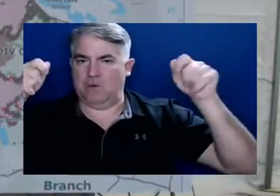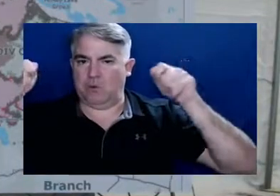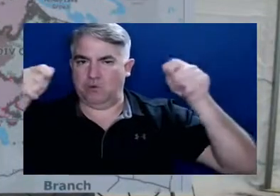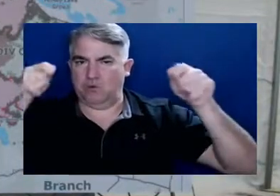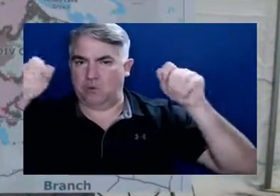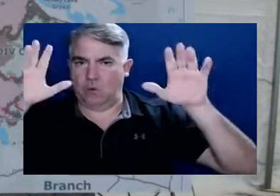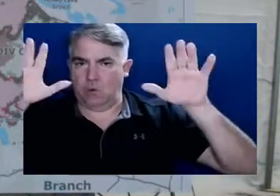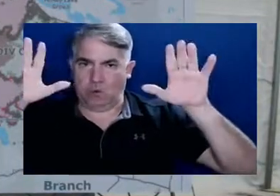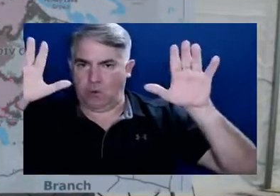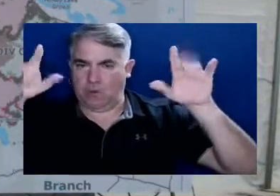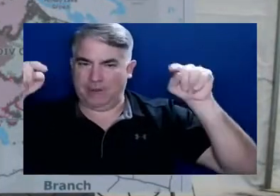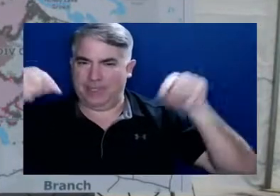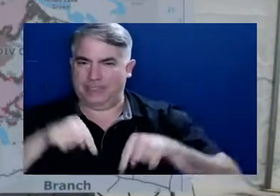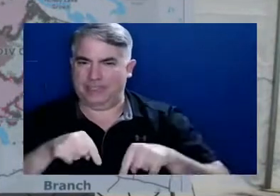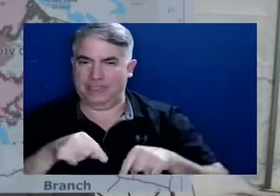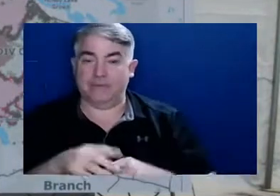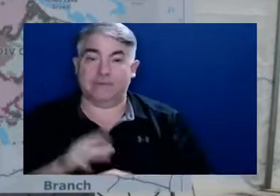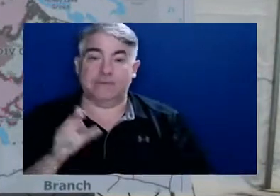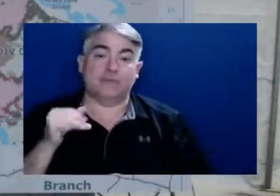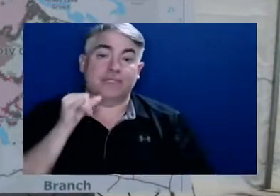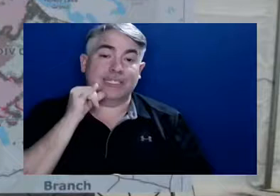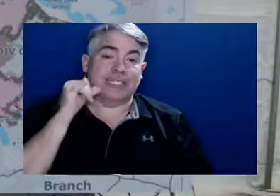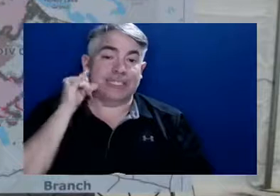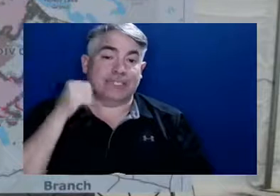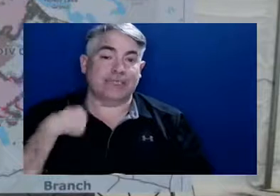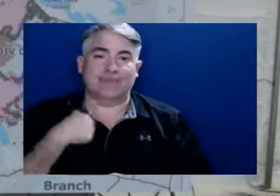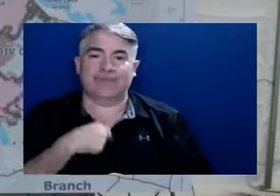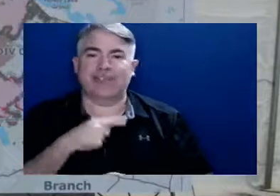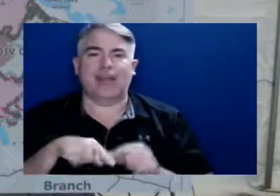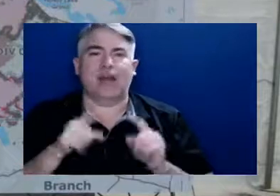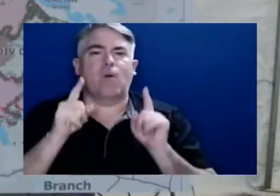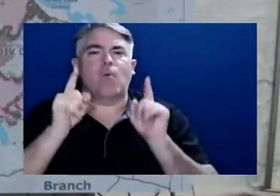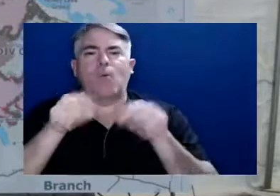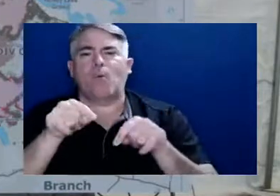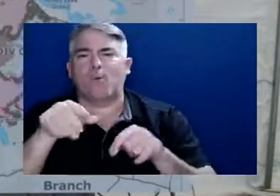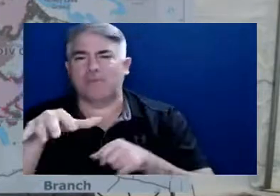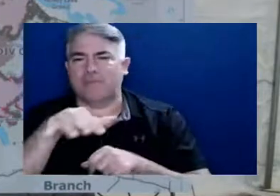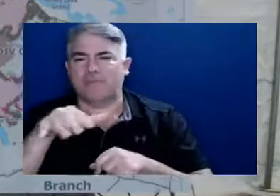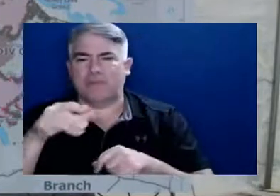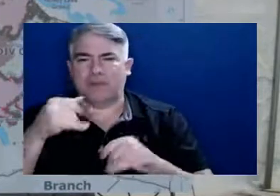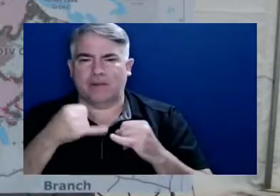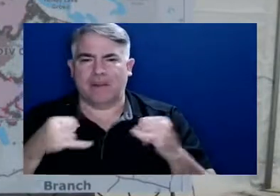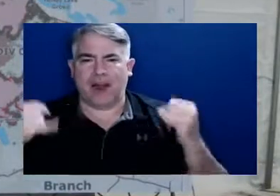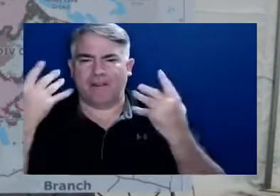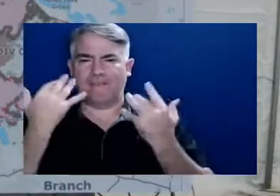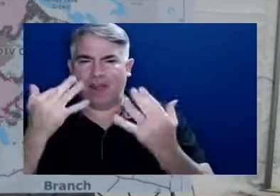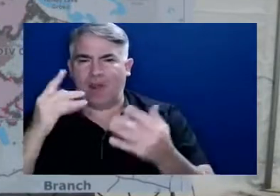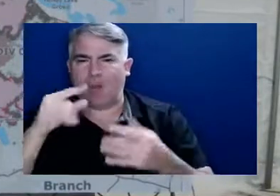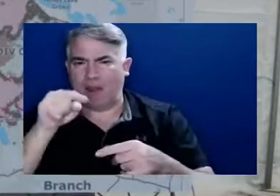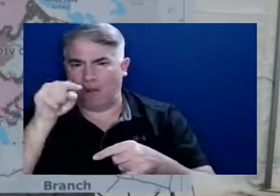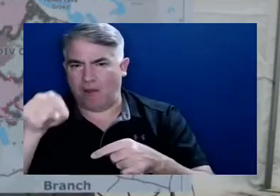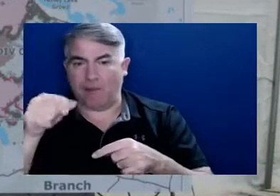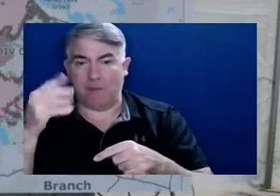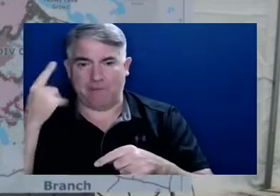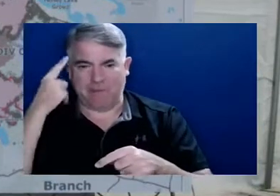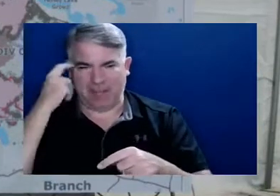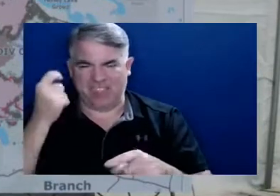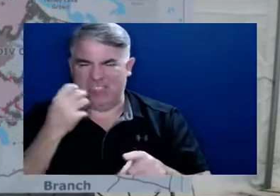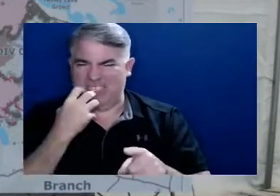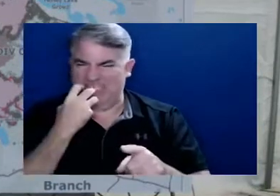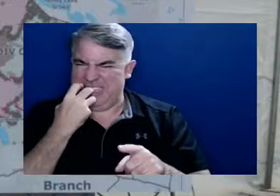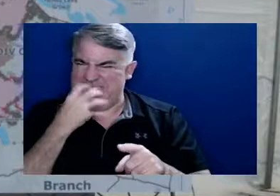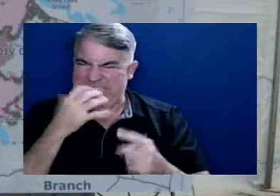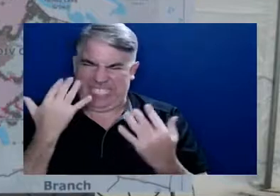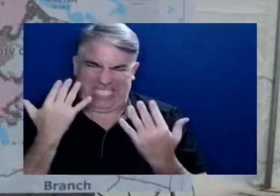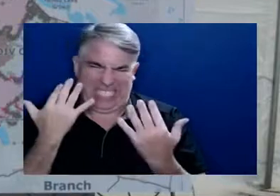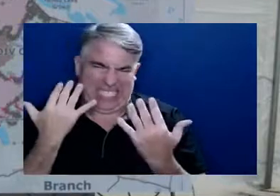not able to go on the fire line just because it was so hot. So we're working on that. This is our main priority for the whole fire. We've been flying fixed wing and rotary aircraft